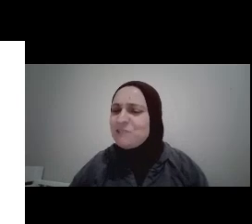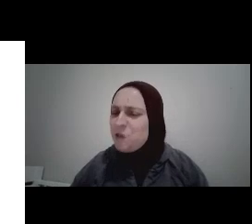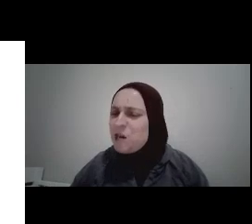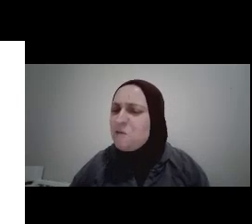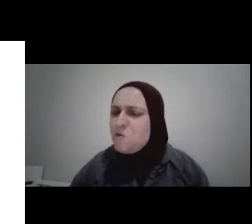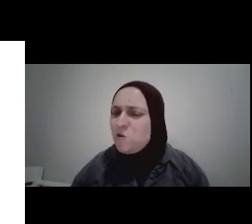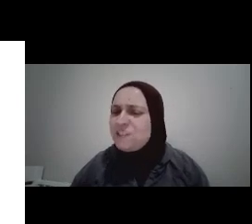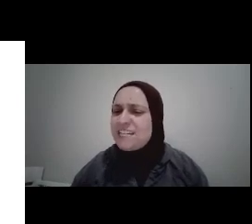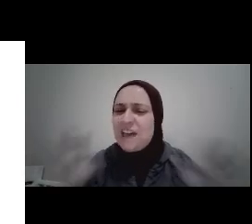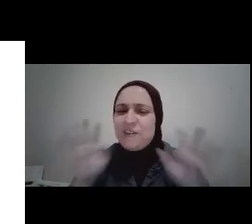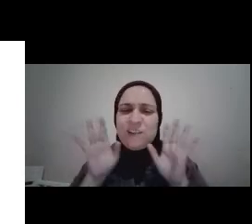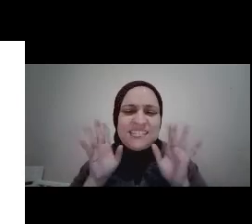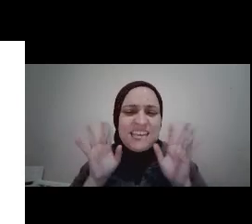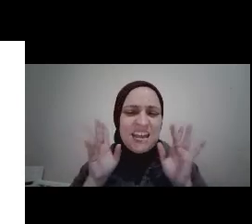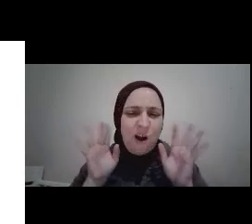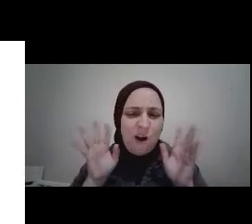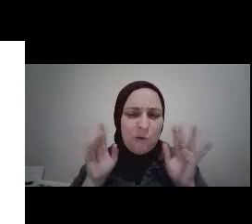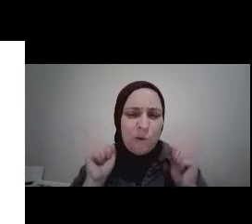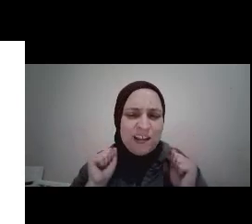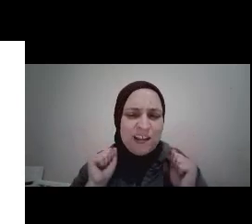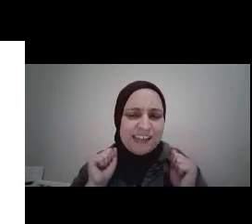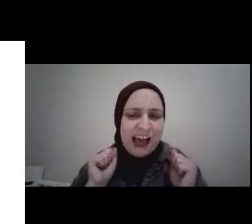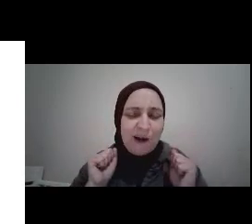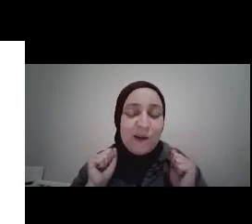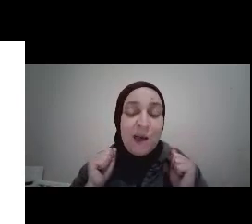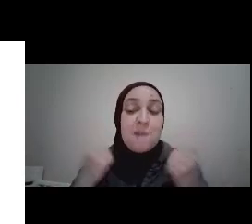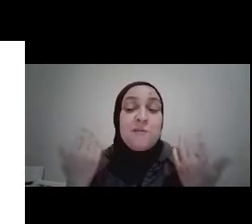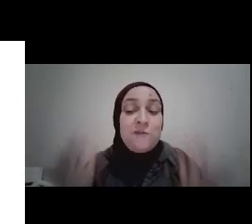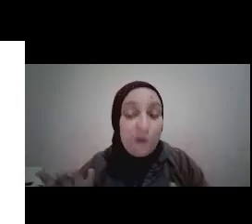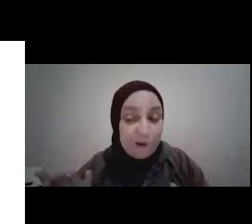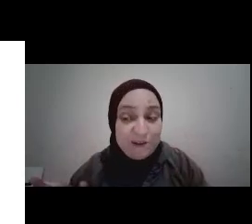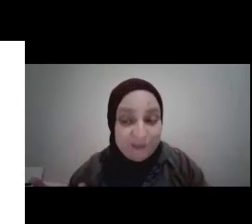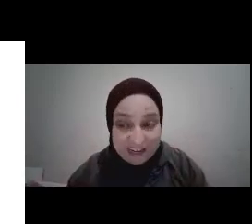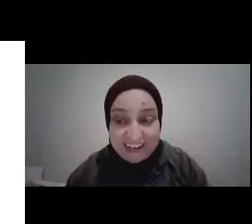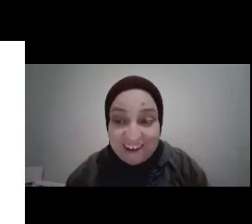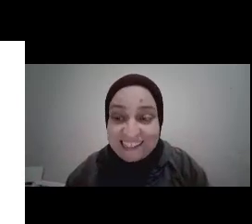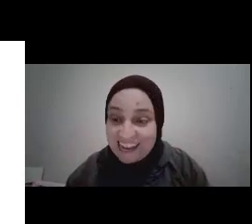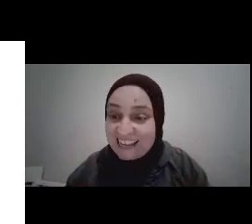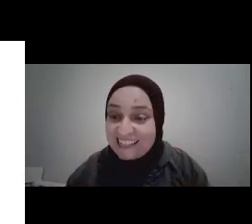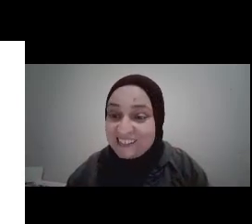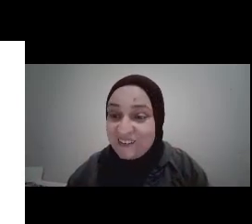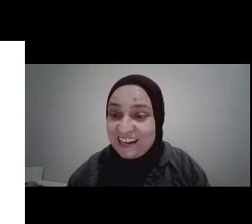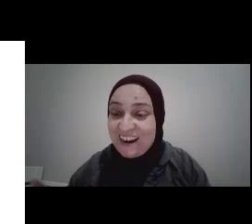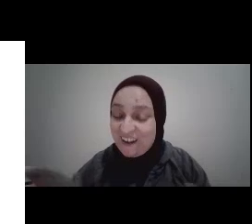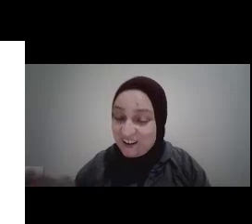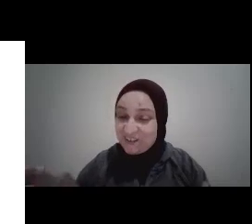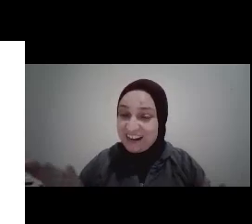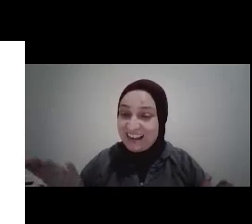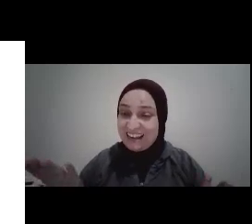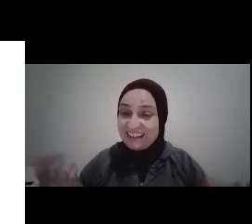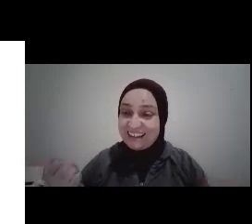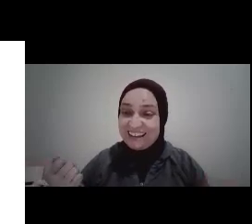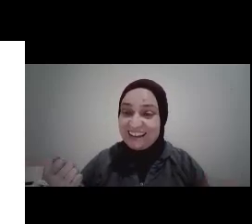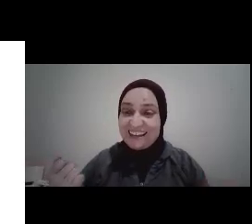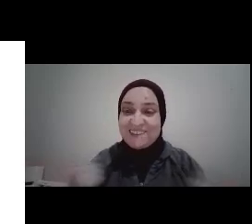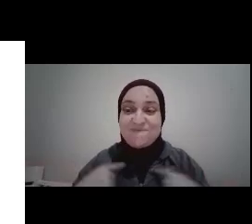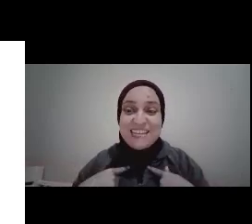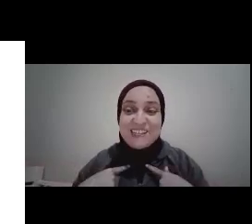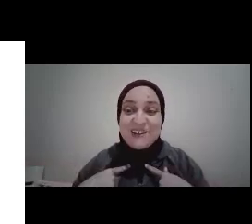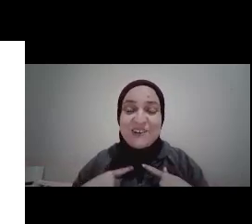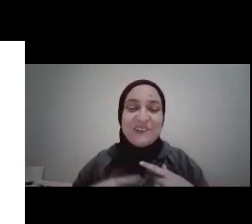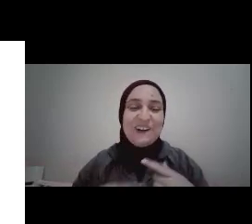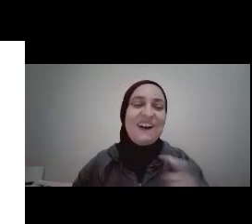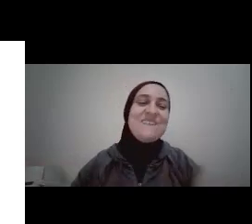rhyme next. We're going to move together. Let's get our wiggles out before we read our second story. Are you ready?